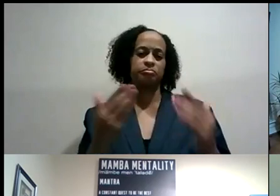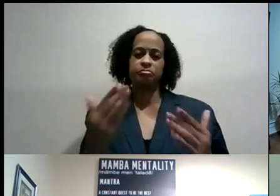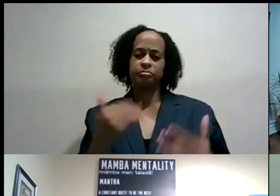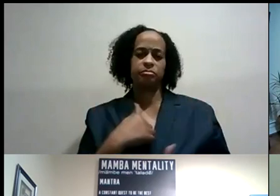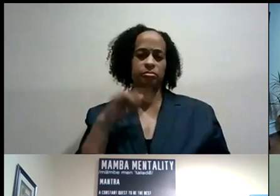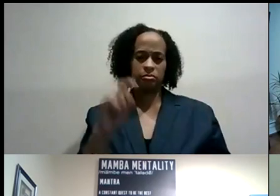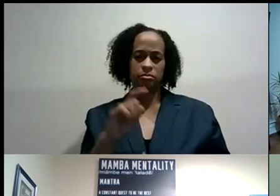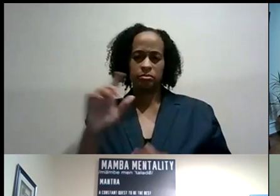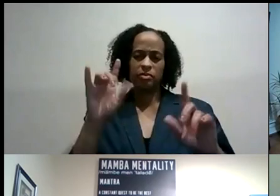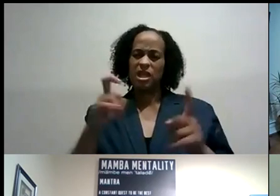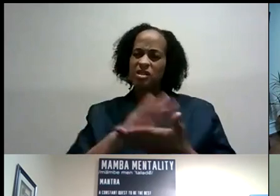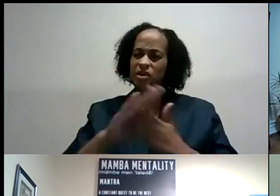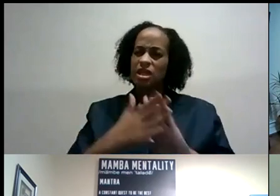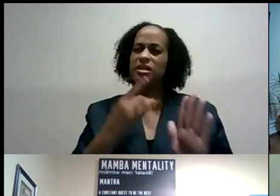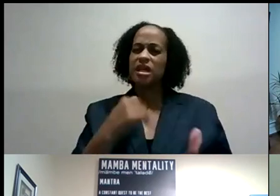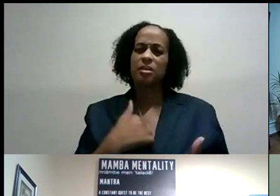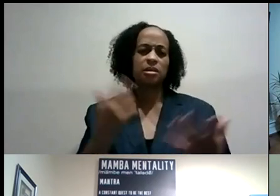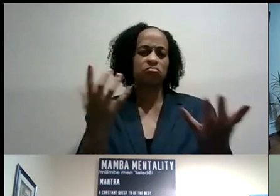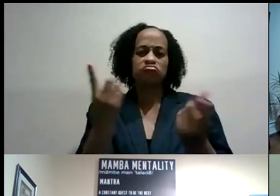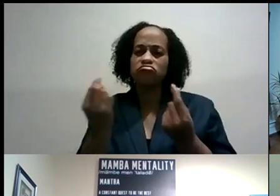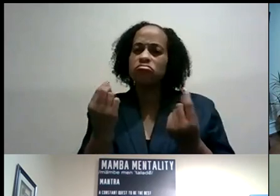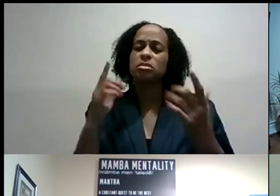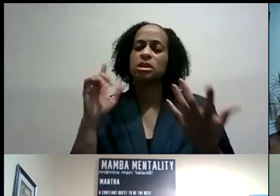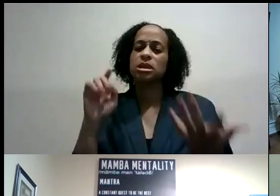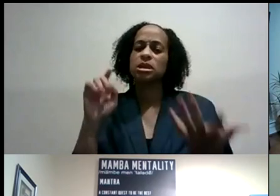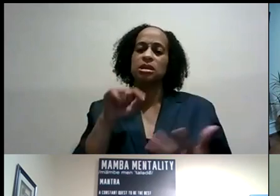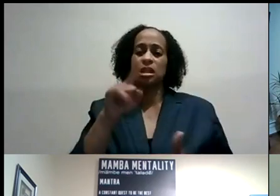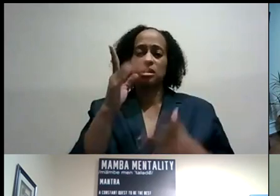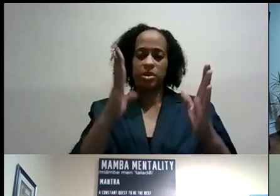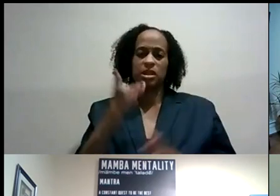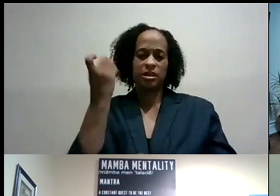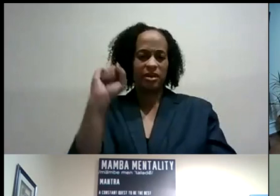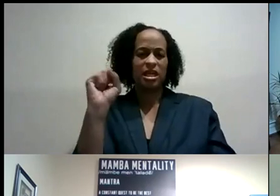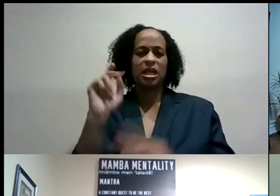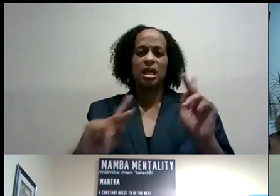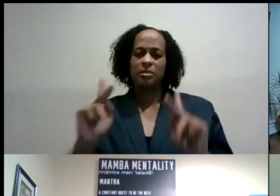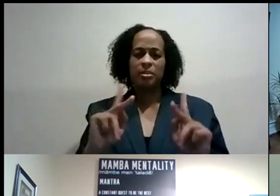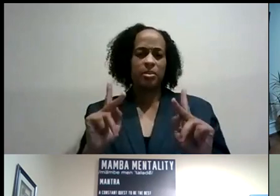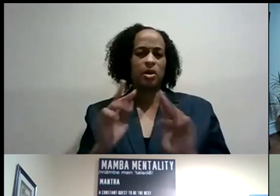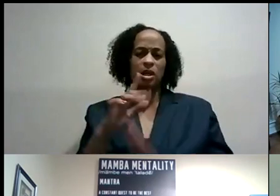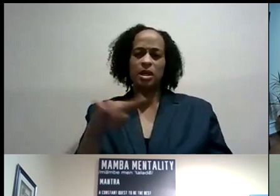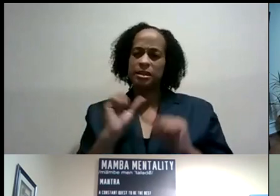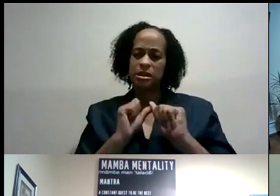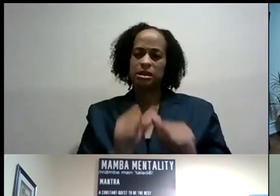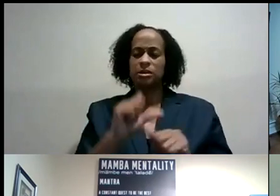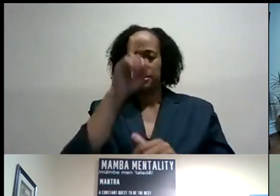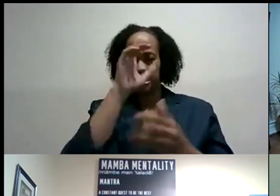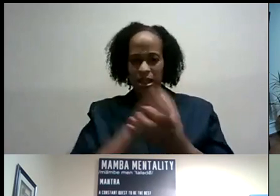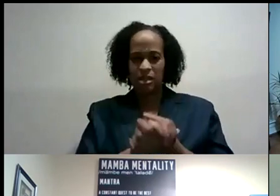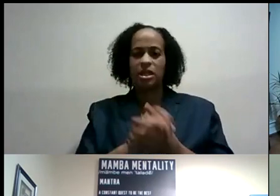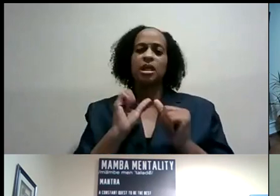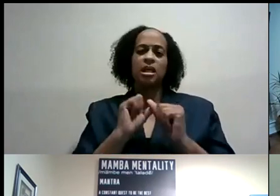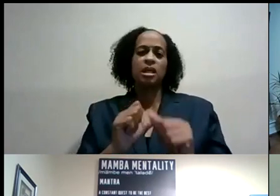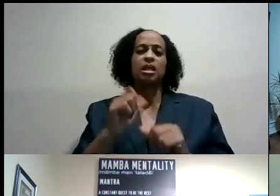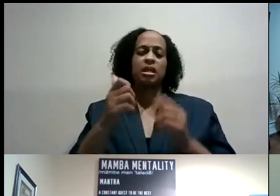I need some forgiveness. Tell me what, but instead this person was defiant. And there are people who still believe that they can spend